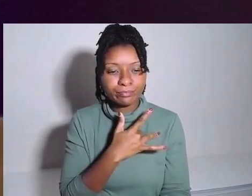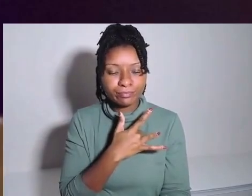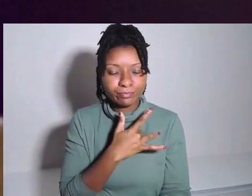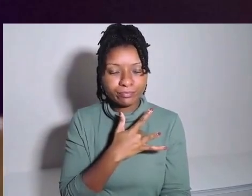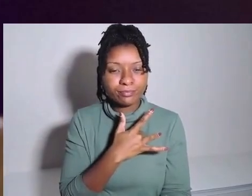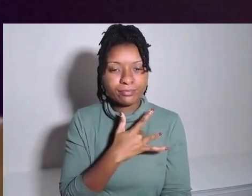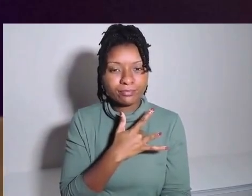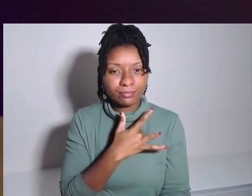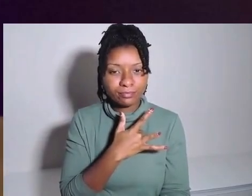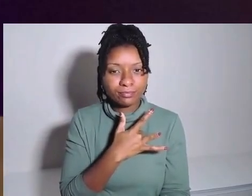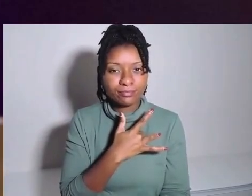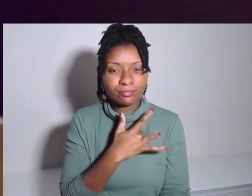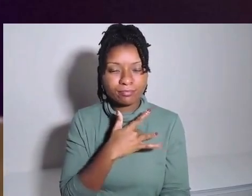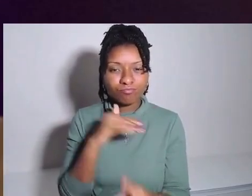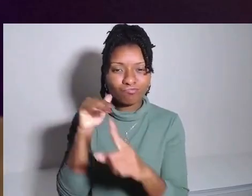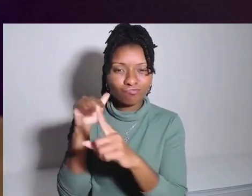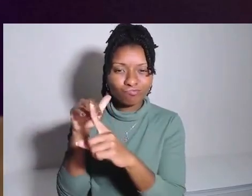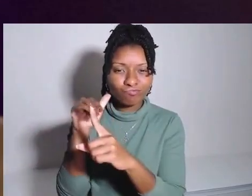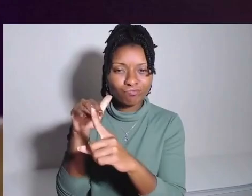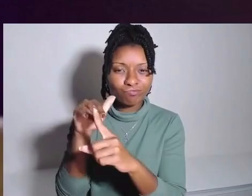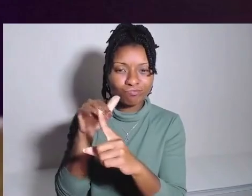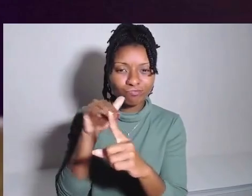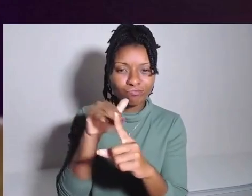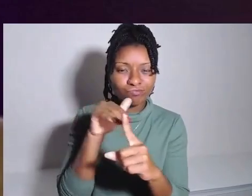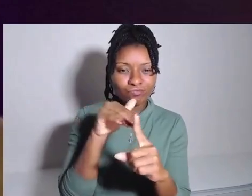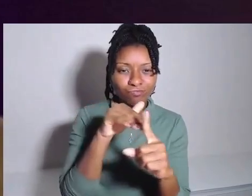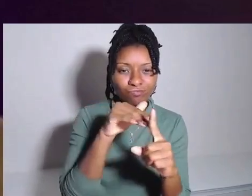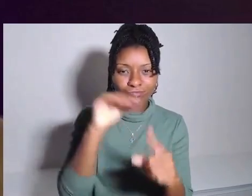I need y'all to remember.